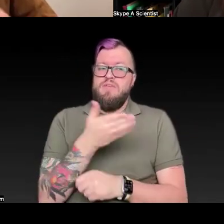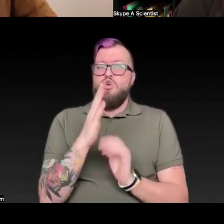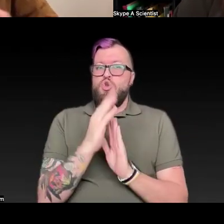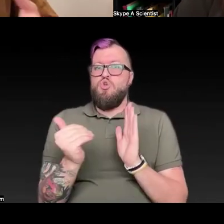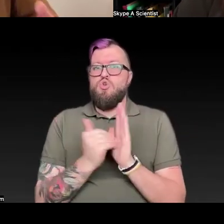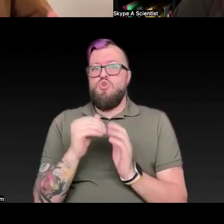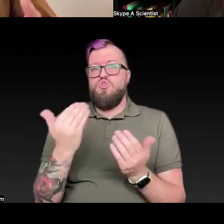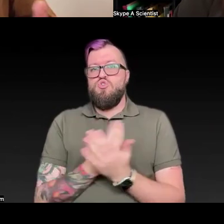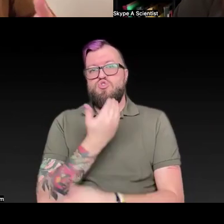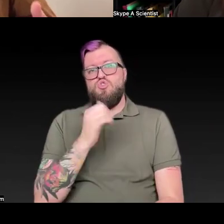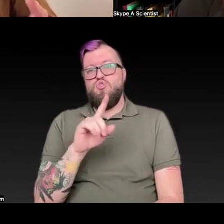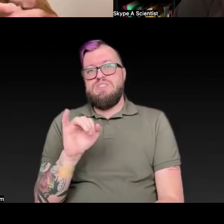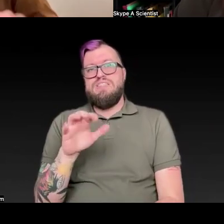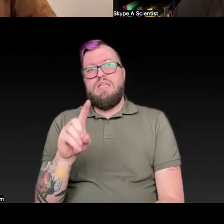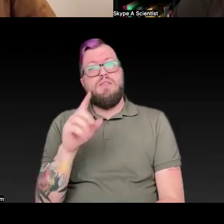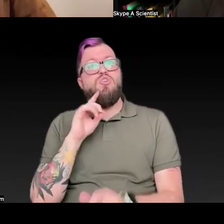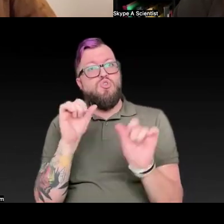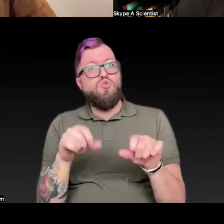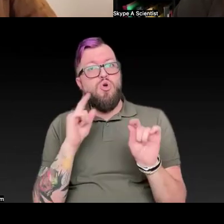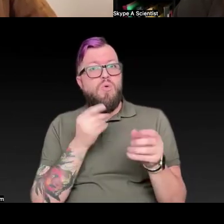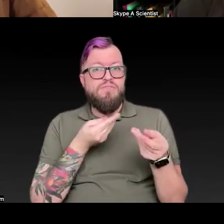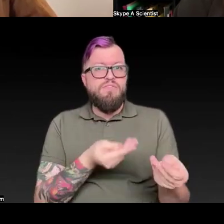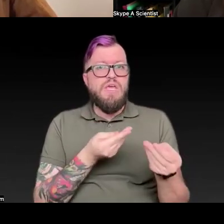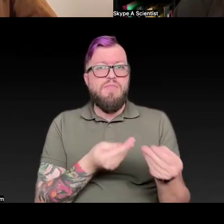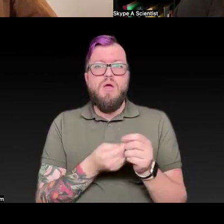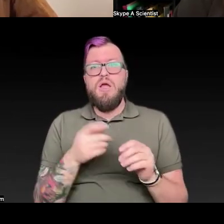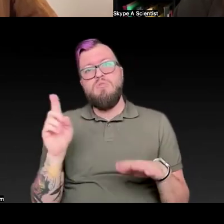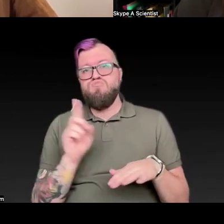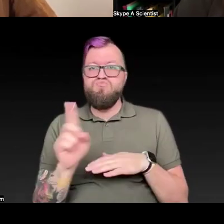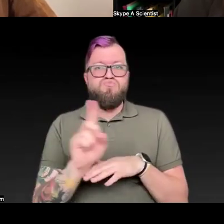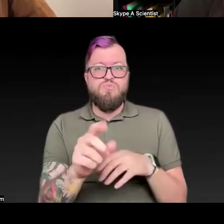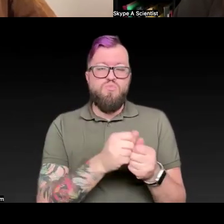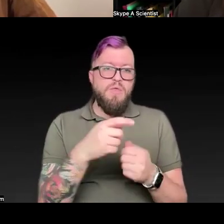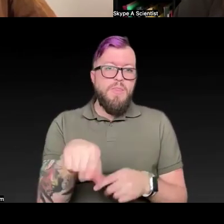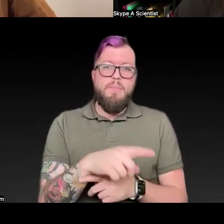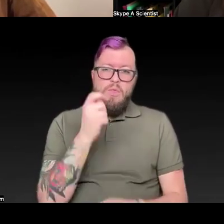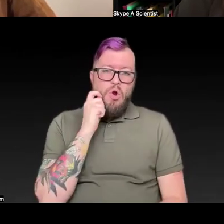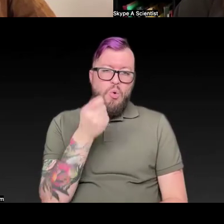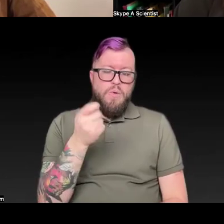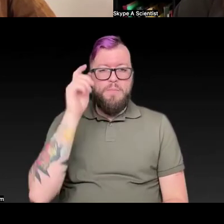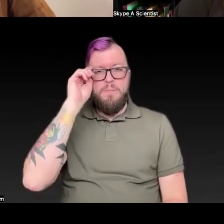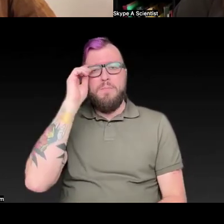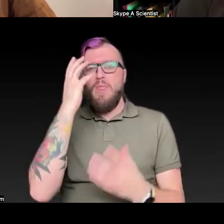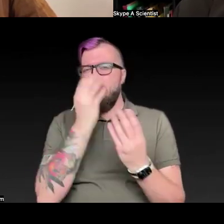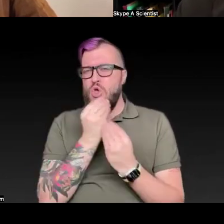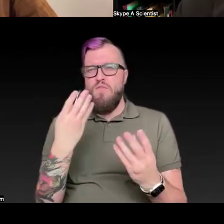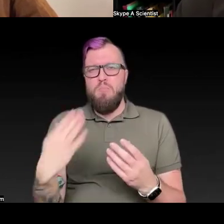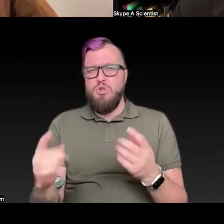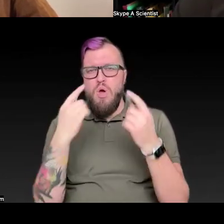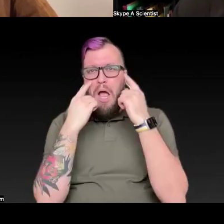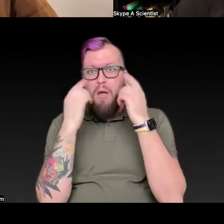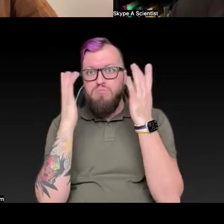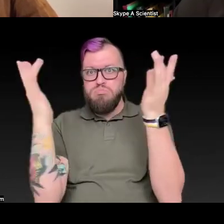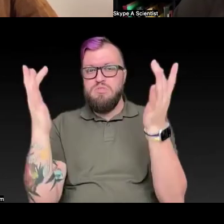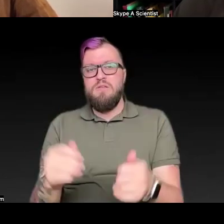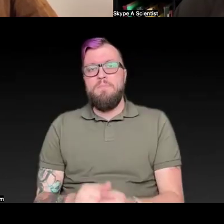maybe you did this, where like you can go feed them and kind of wander out with them, and they're really cool. They got beautiful blue eyes. Cool.